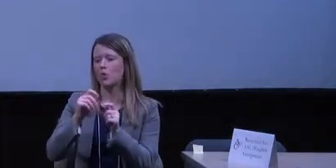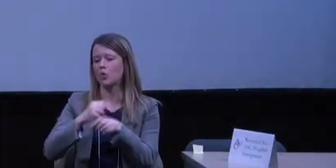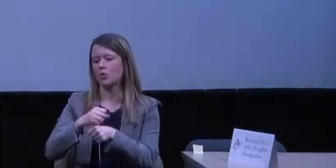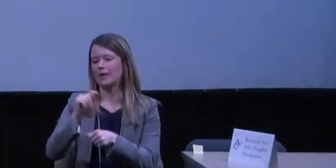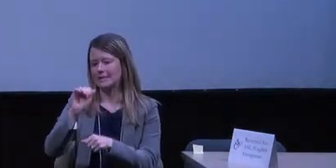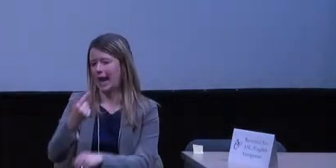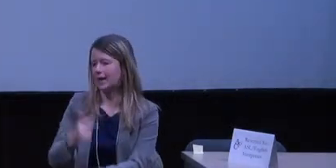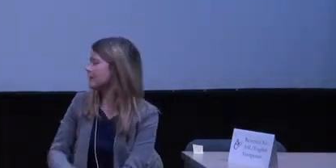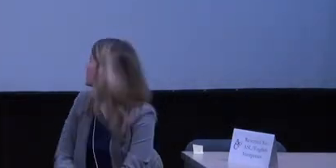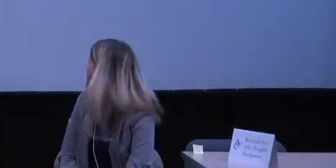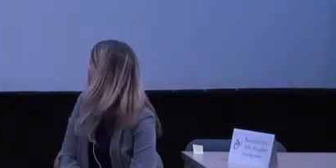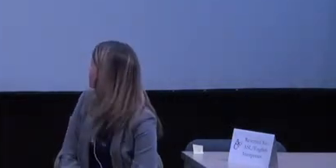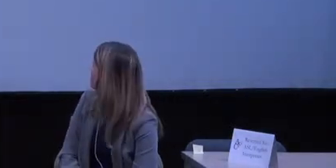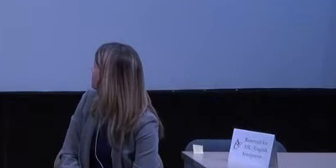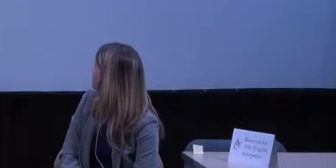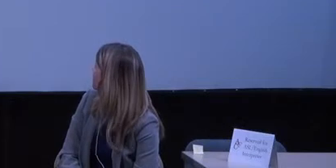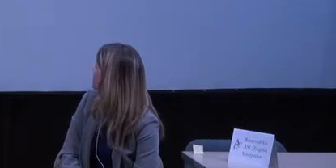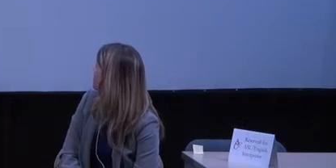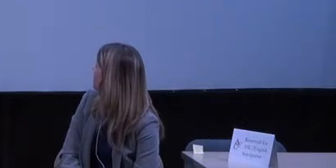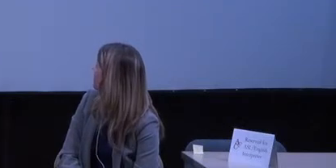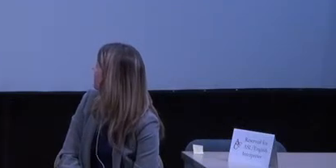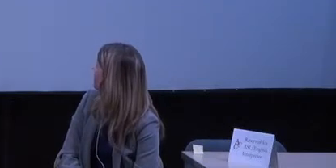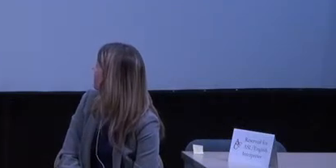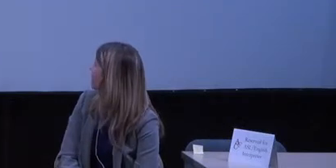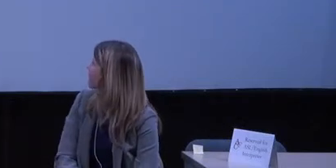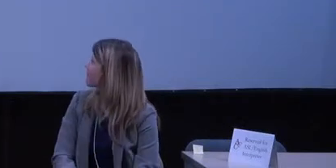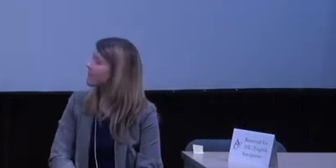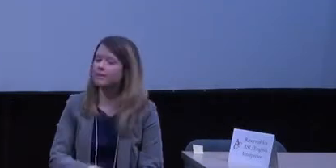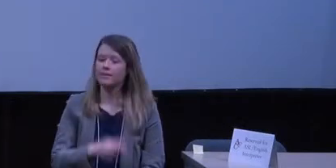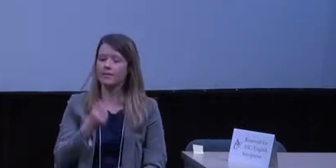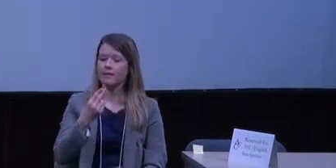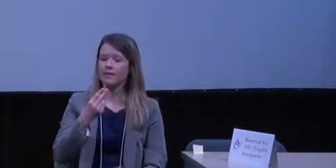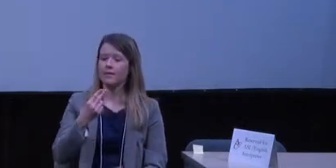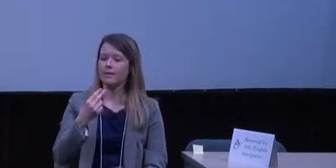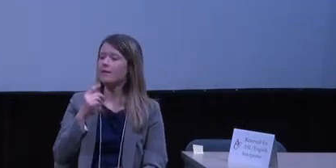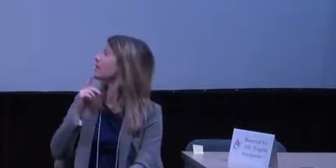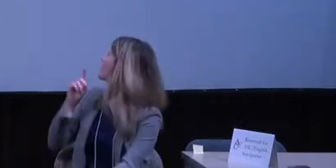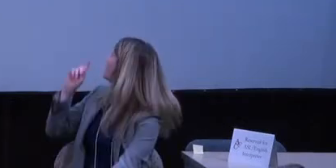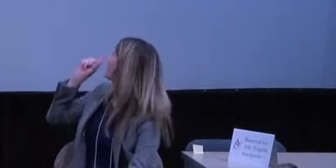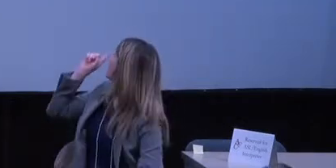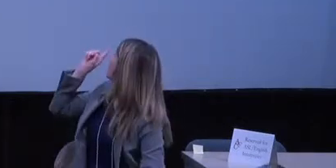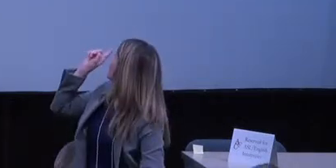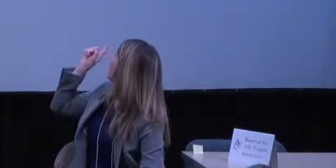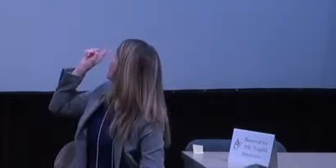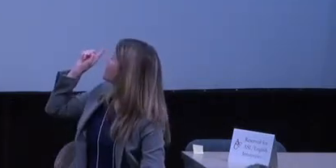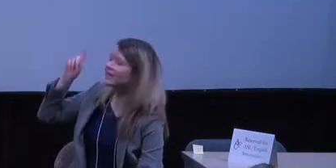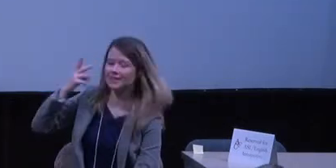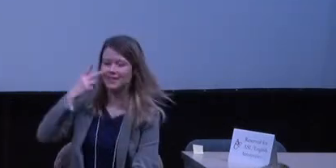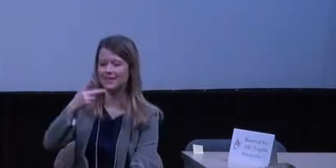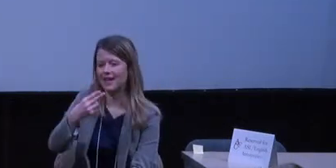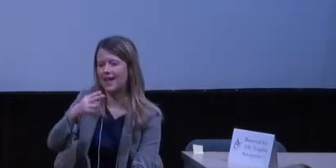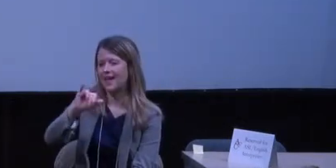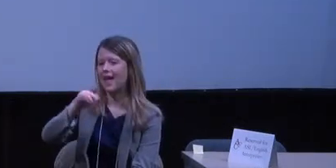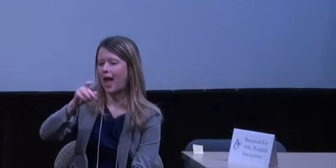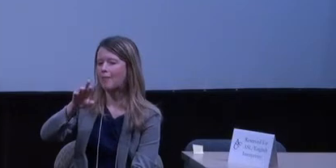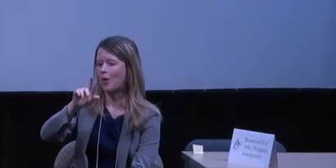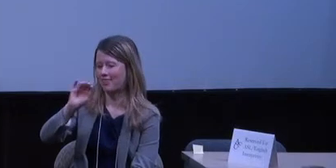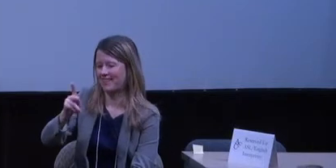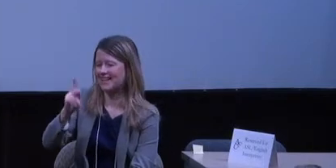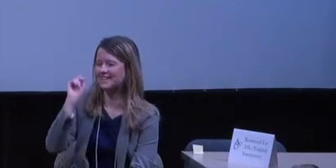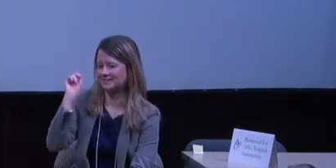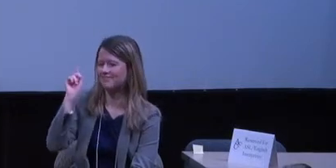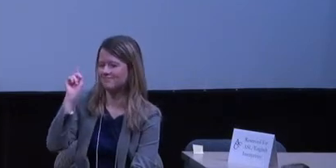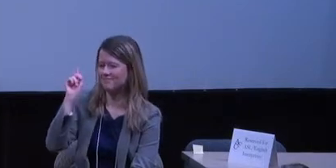Hyperlinks. It is in File, all the way over to Links, and you click on